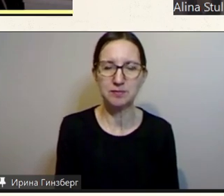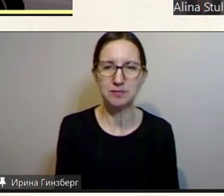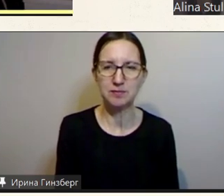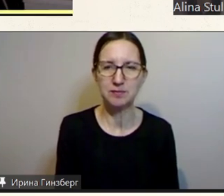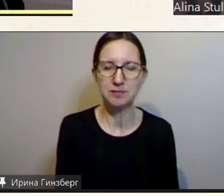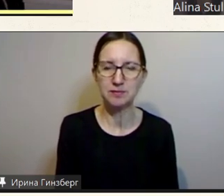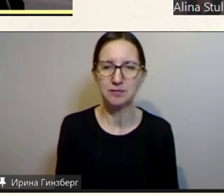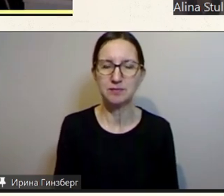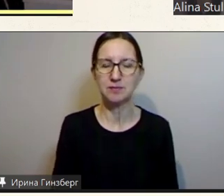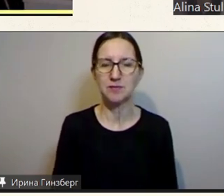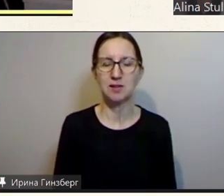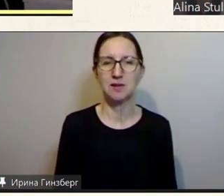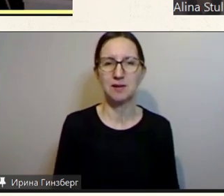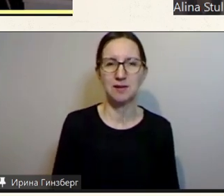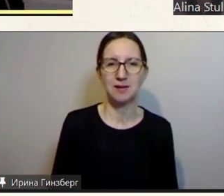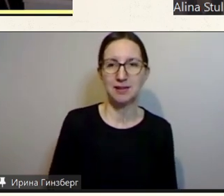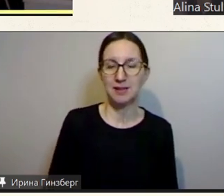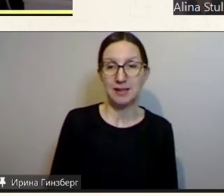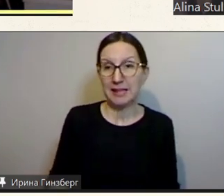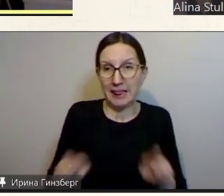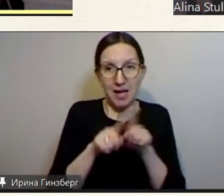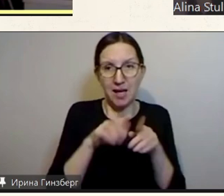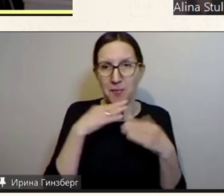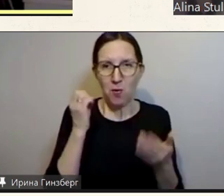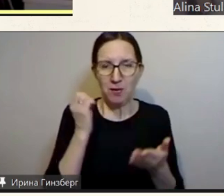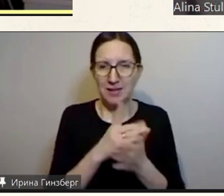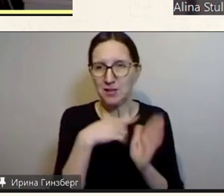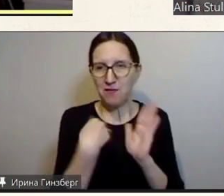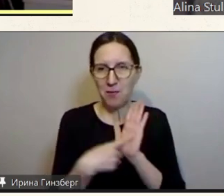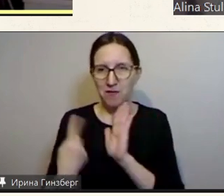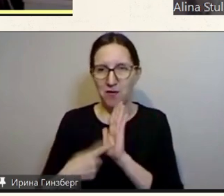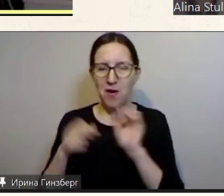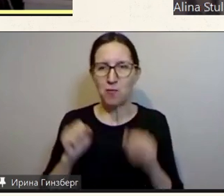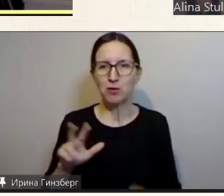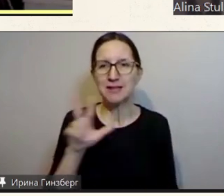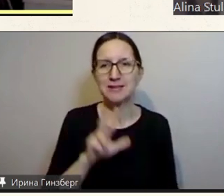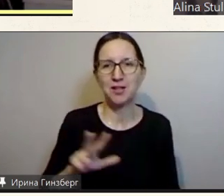of different questions. We could talk for 3 hours on this.